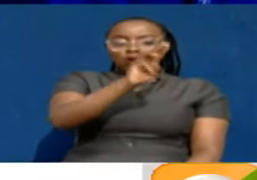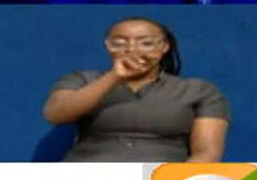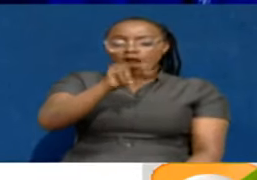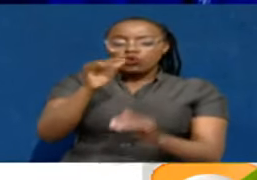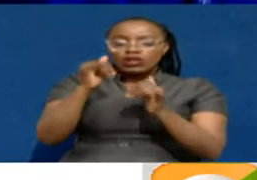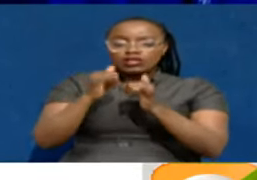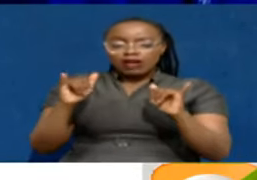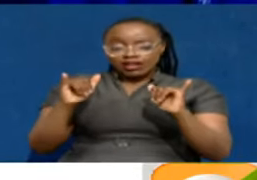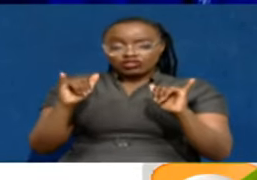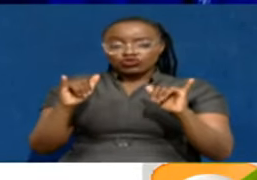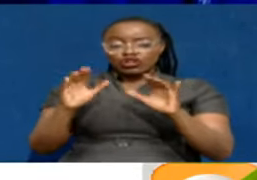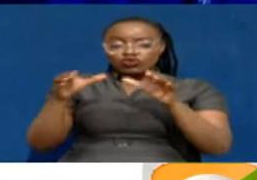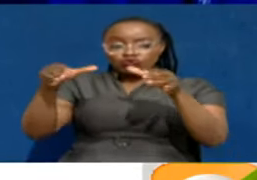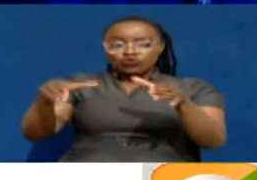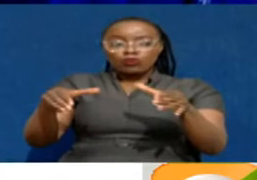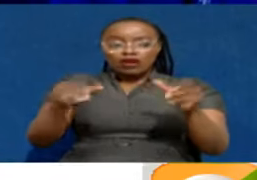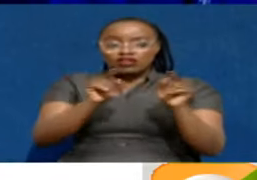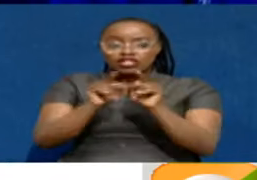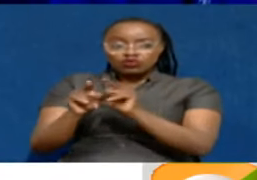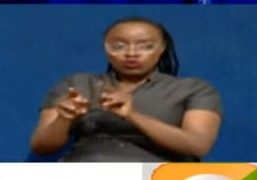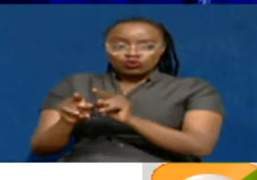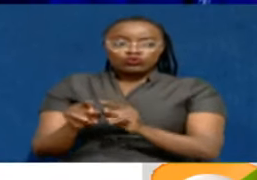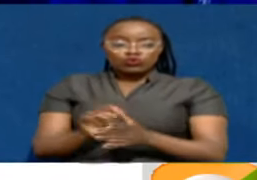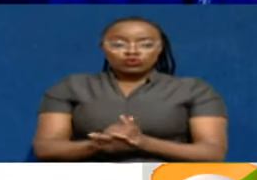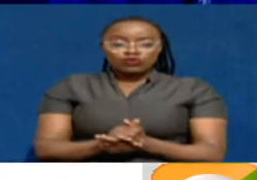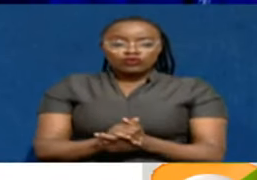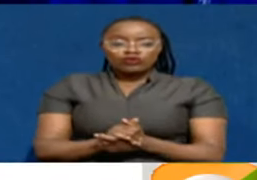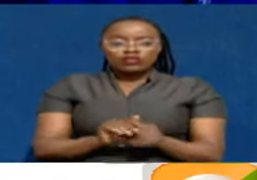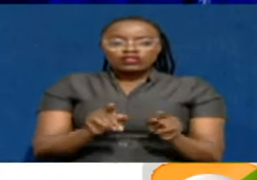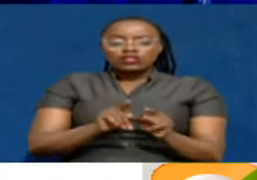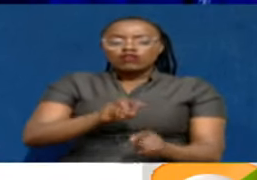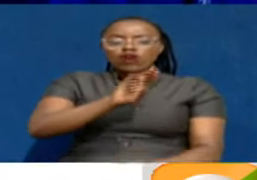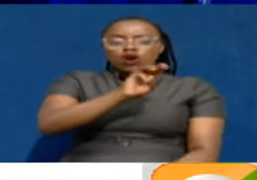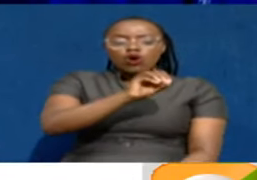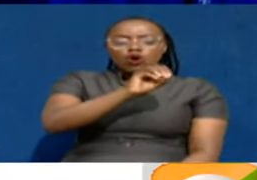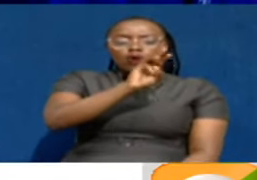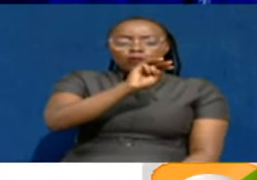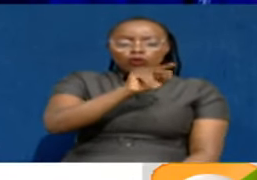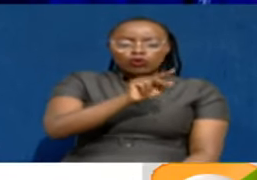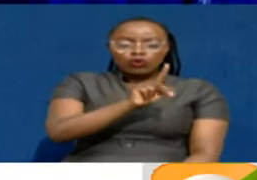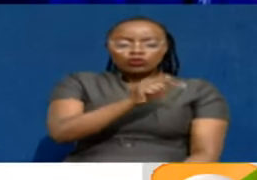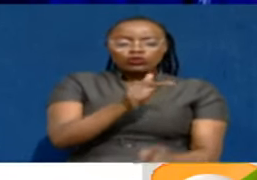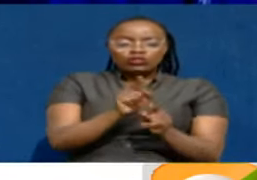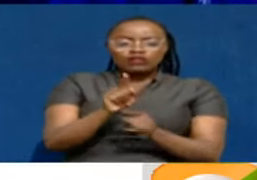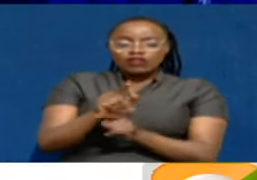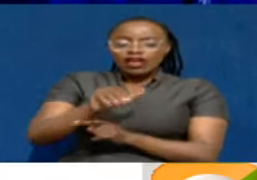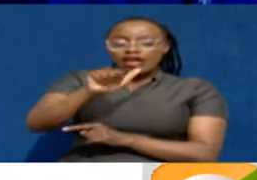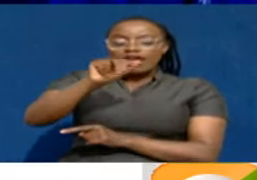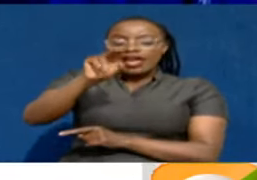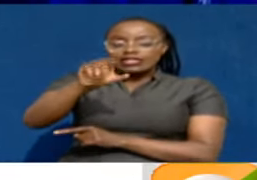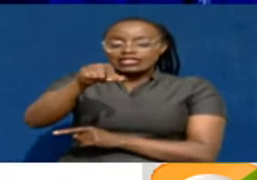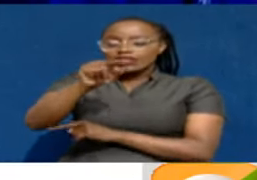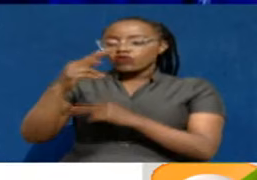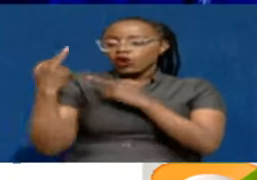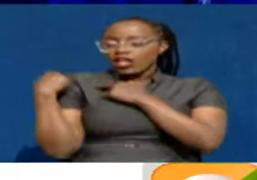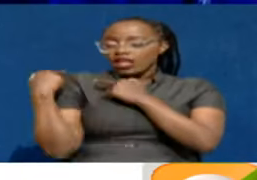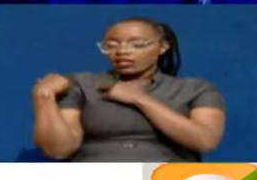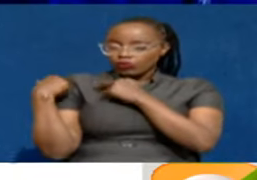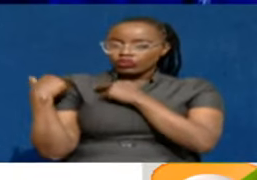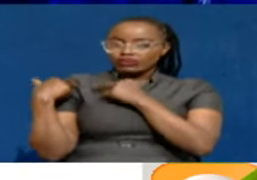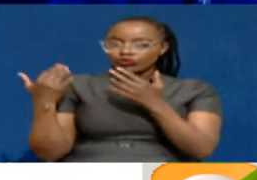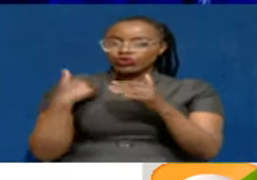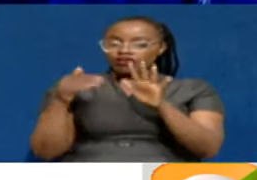liberation movement. And the Umkhonto we Sizwe was the armed wing of ANC. So in terms